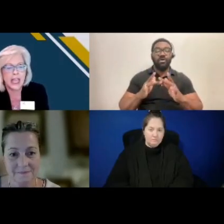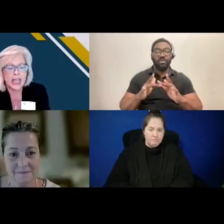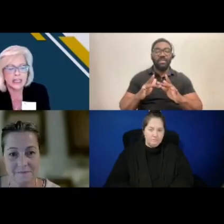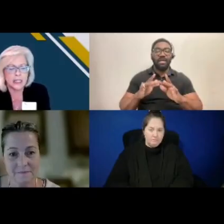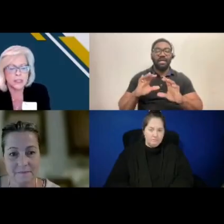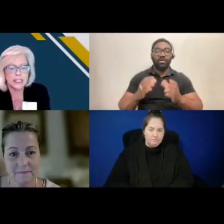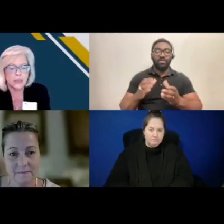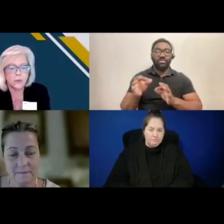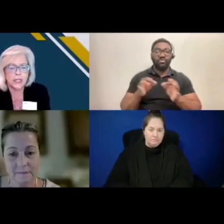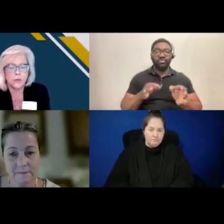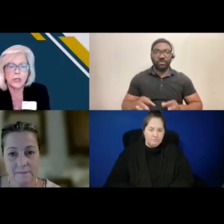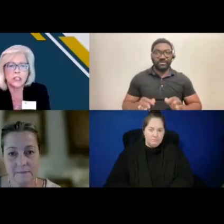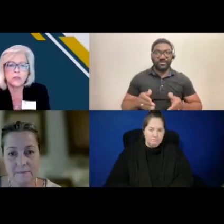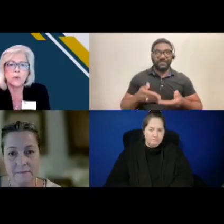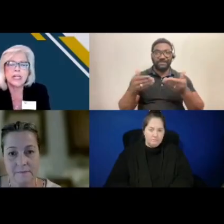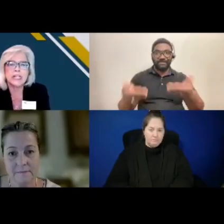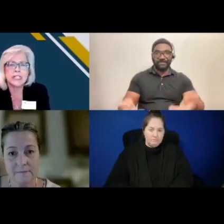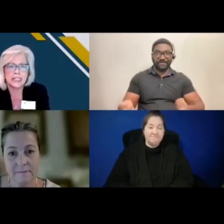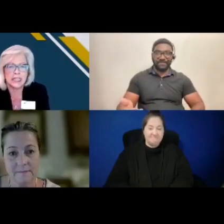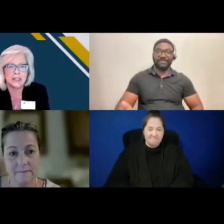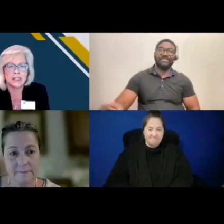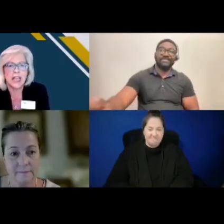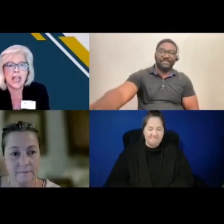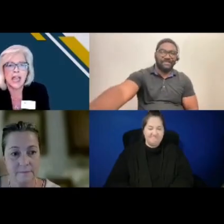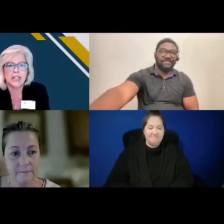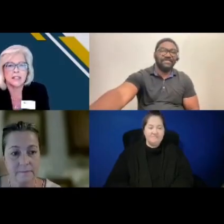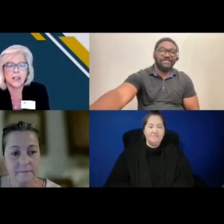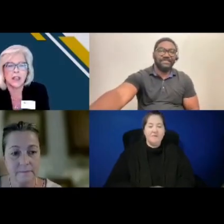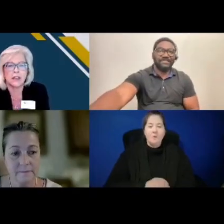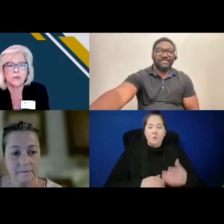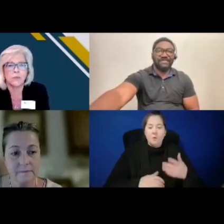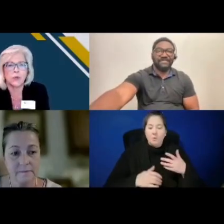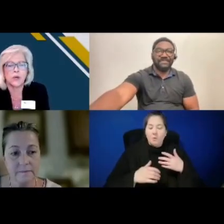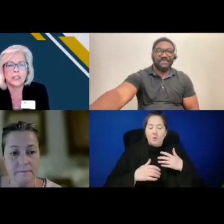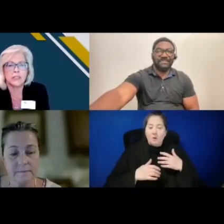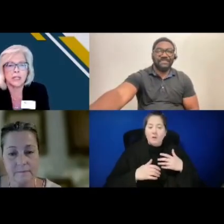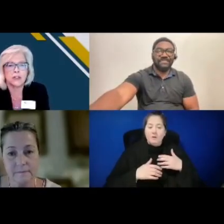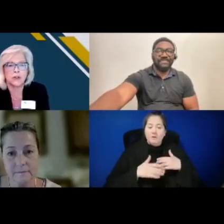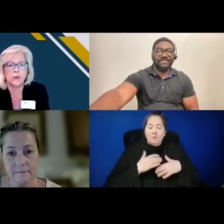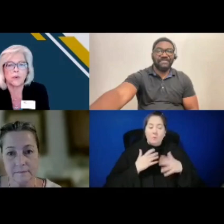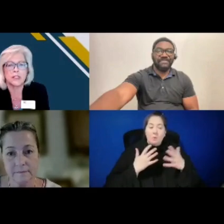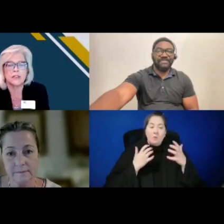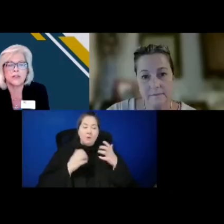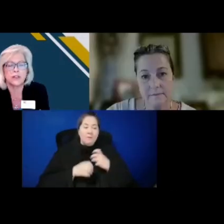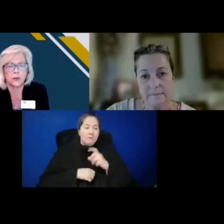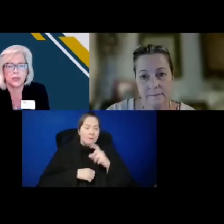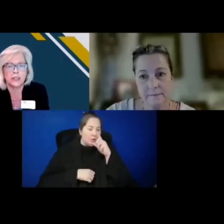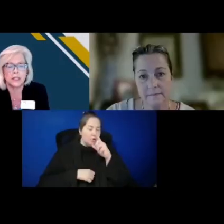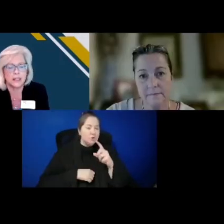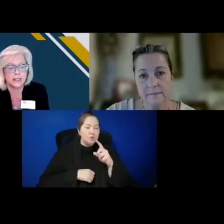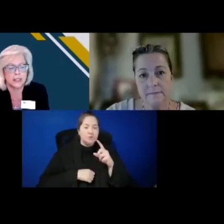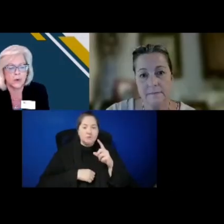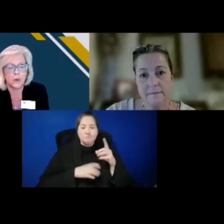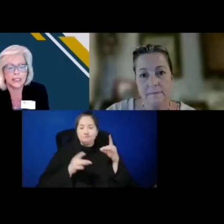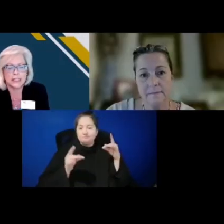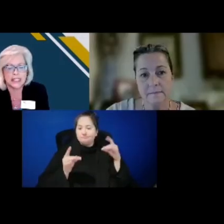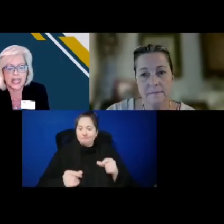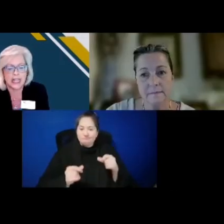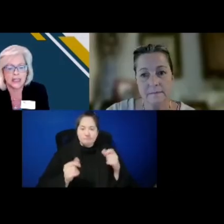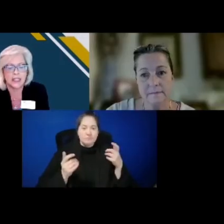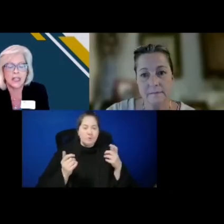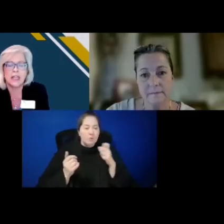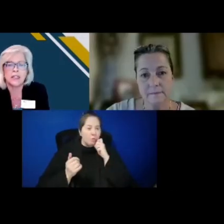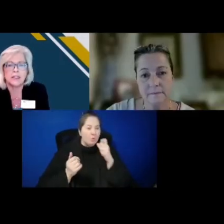Tech. And like we said, we went into this as we wanted to make sure it was fluid, that it